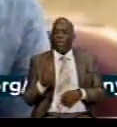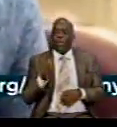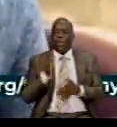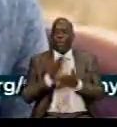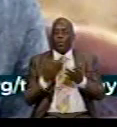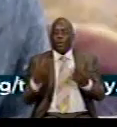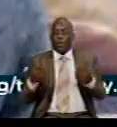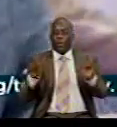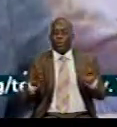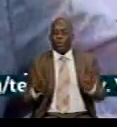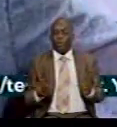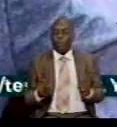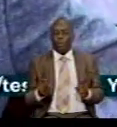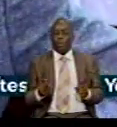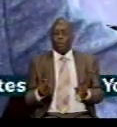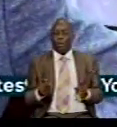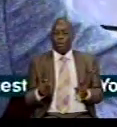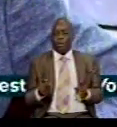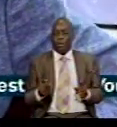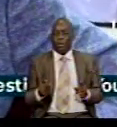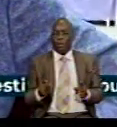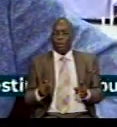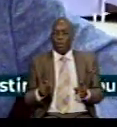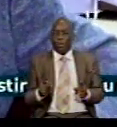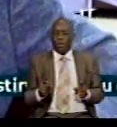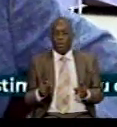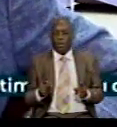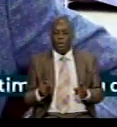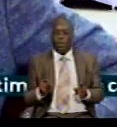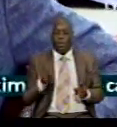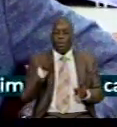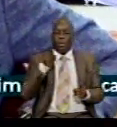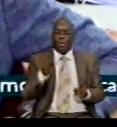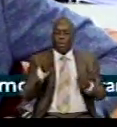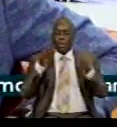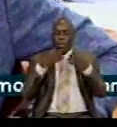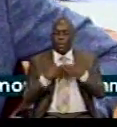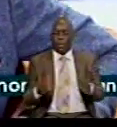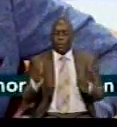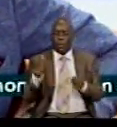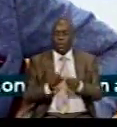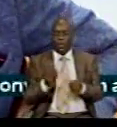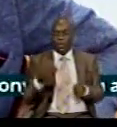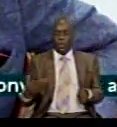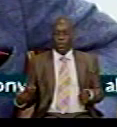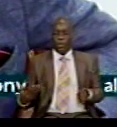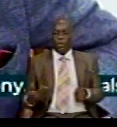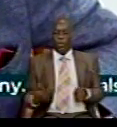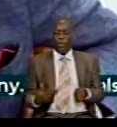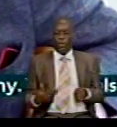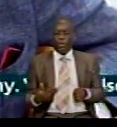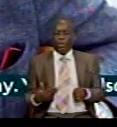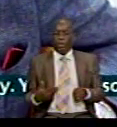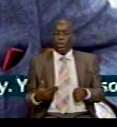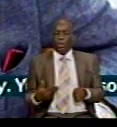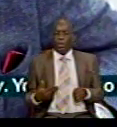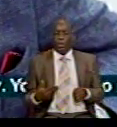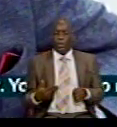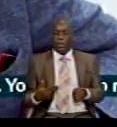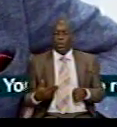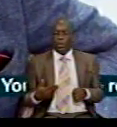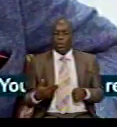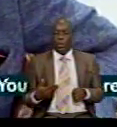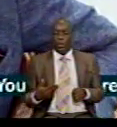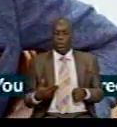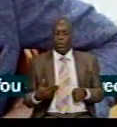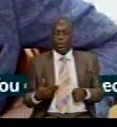When I was deported, you know, I lost everything to the extent that I actually want to take my life because there was nothing to hold